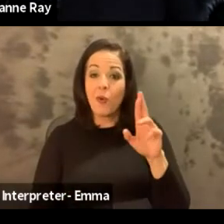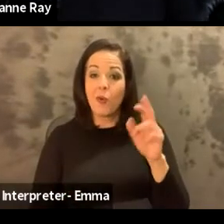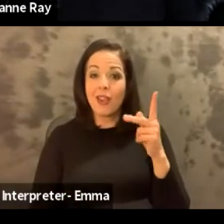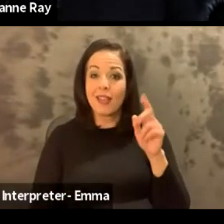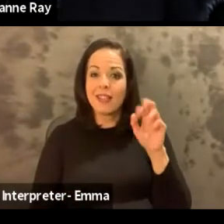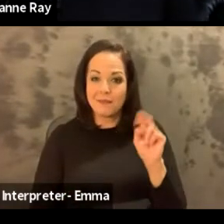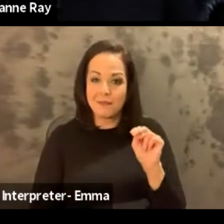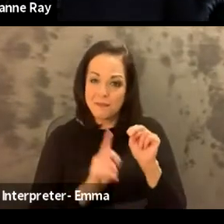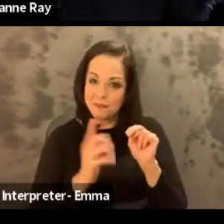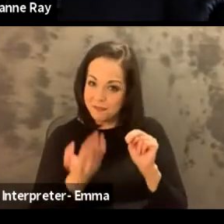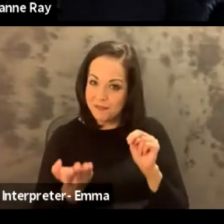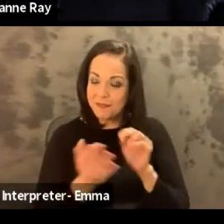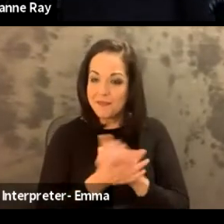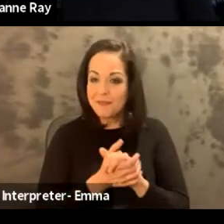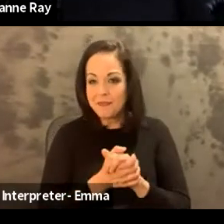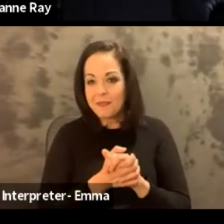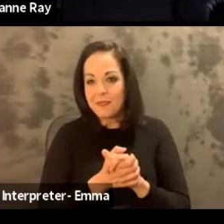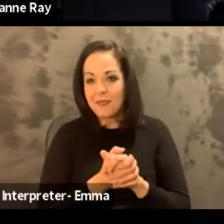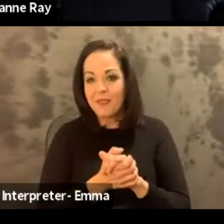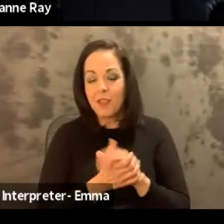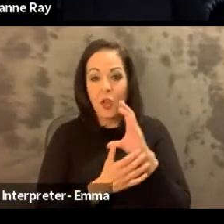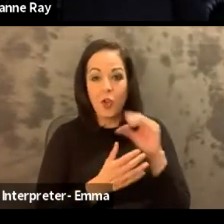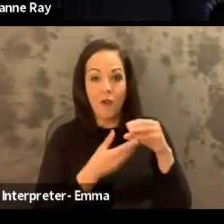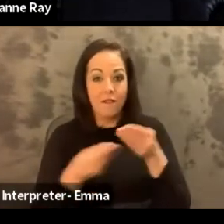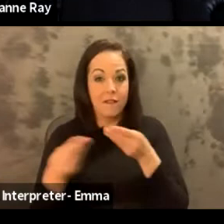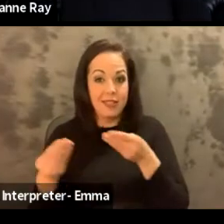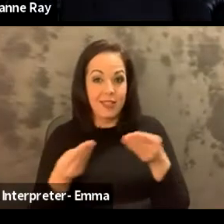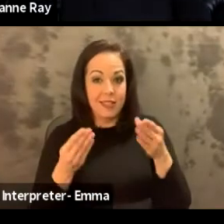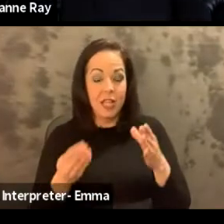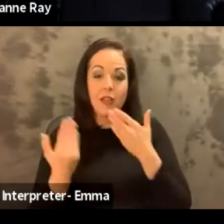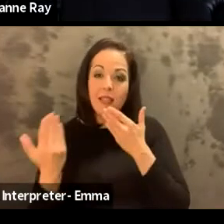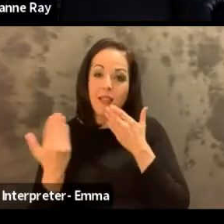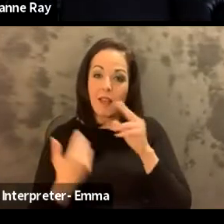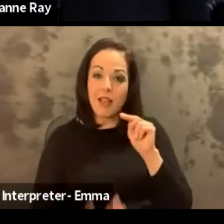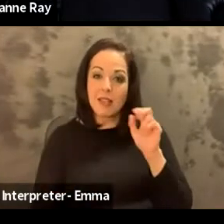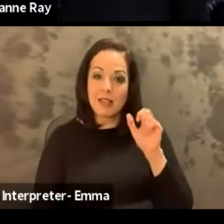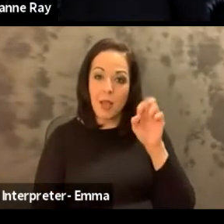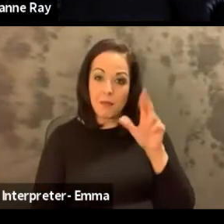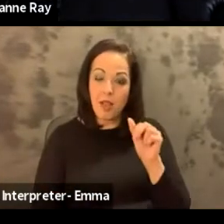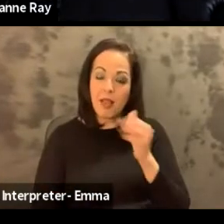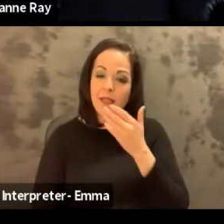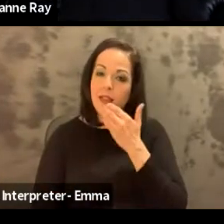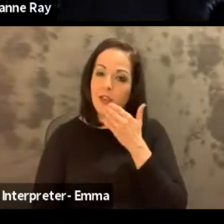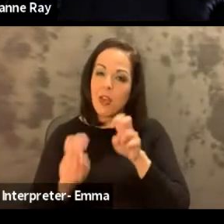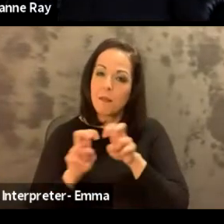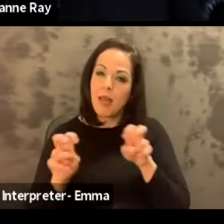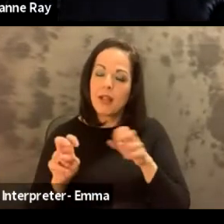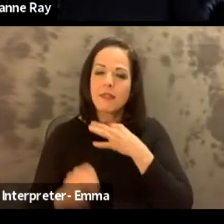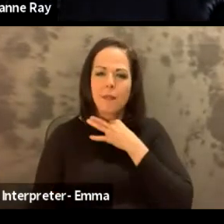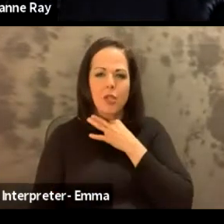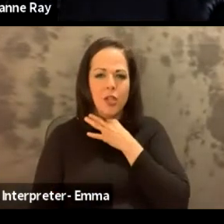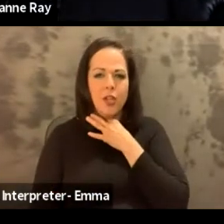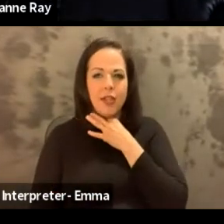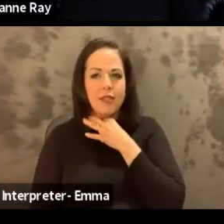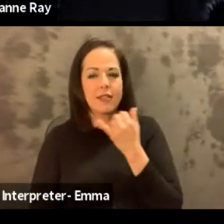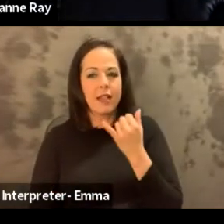co-facilitator. Thank you, Nabra, and thank you, panelists. I'm curious,